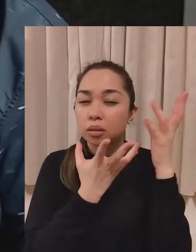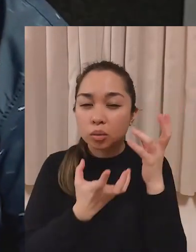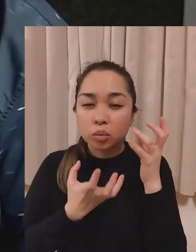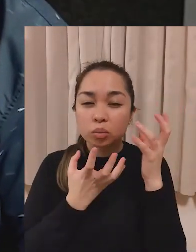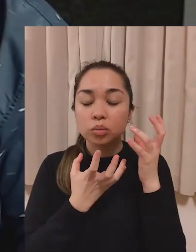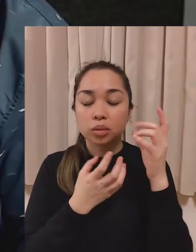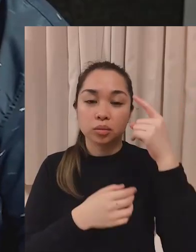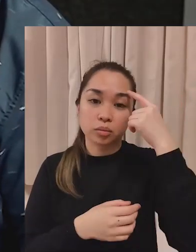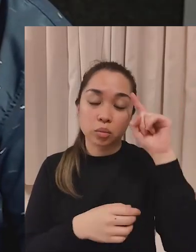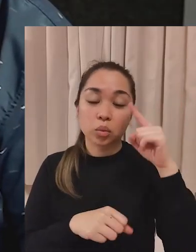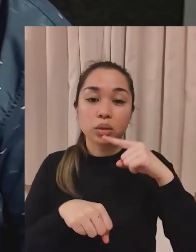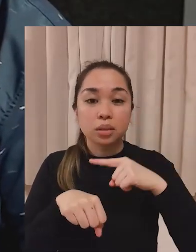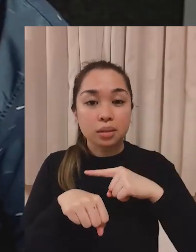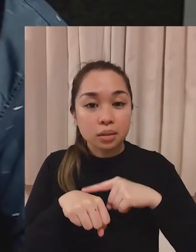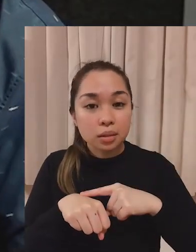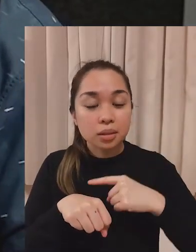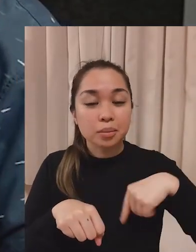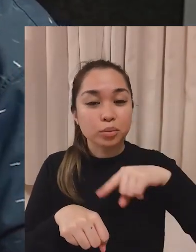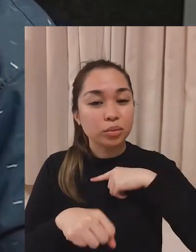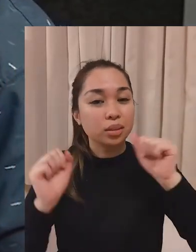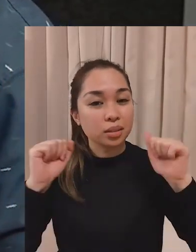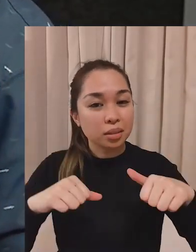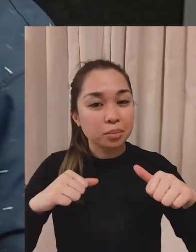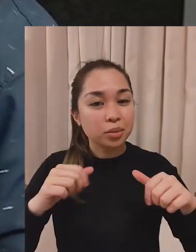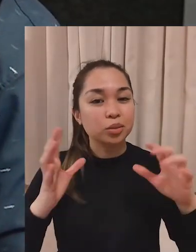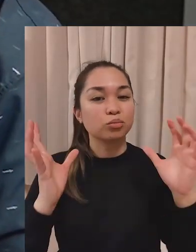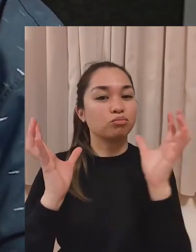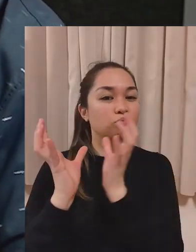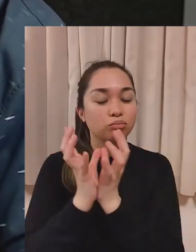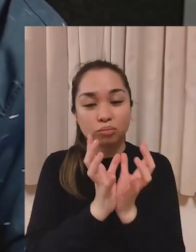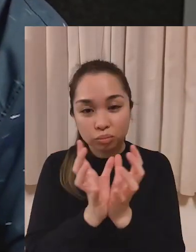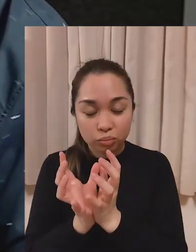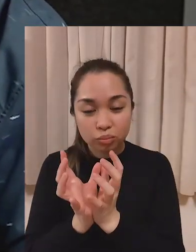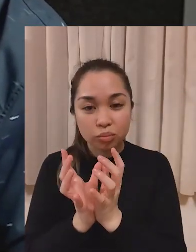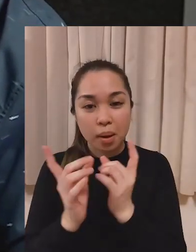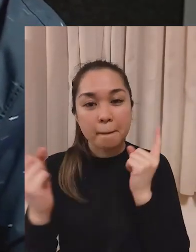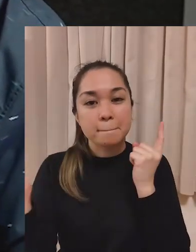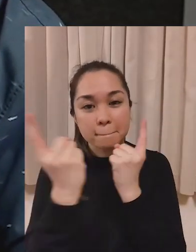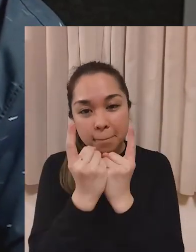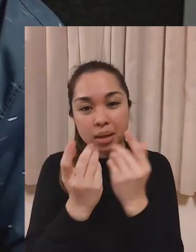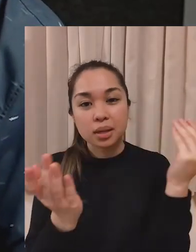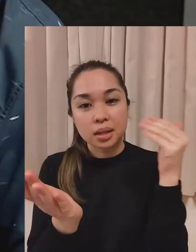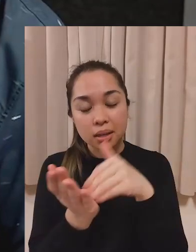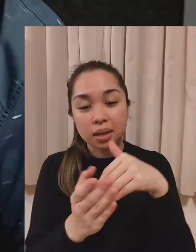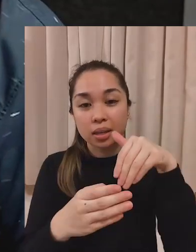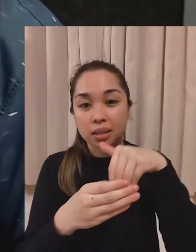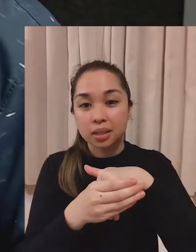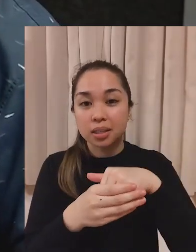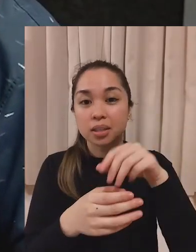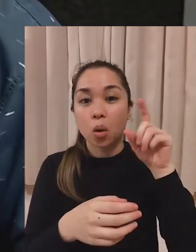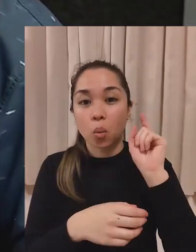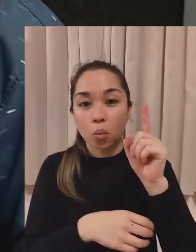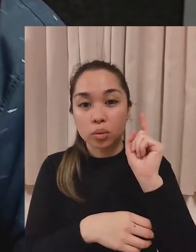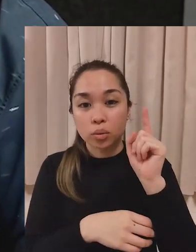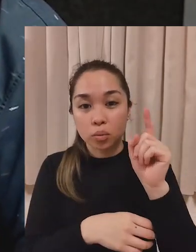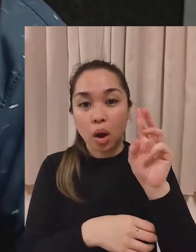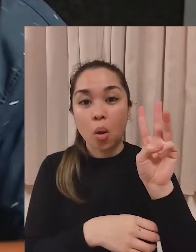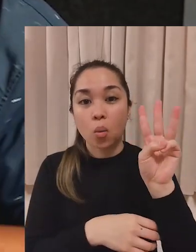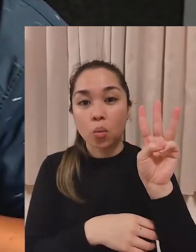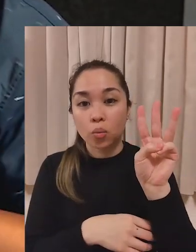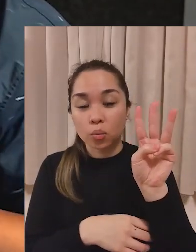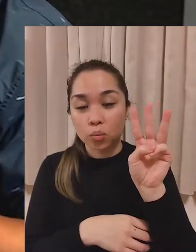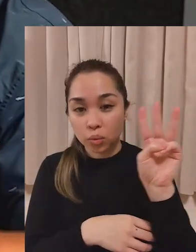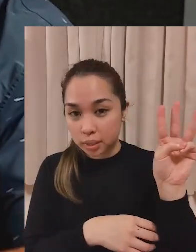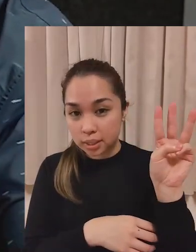for the time where we will gather together again as a congregation at 111 West Avenue, but